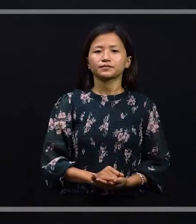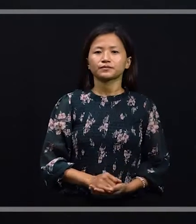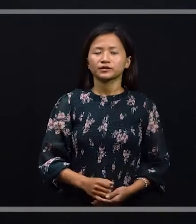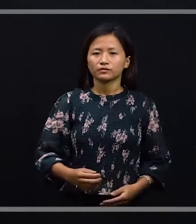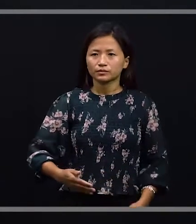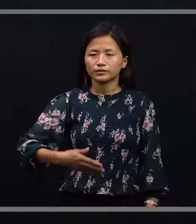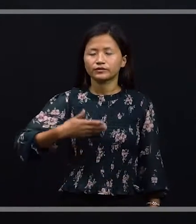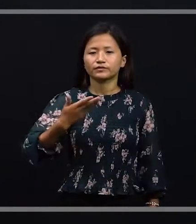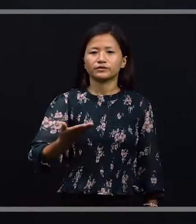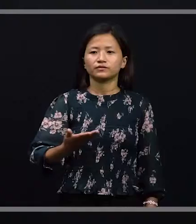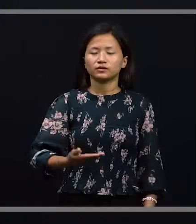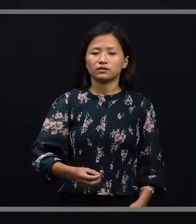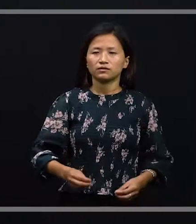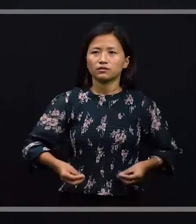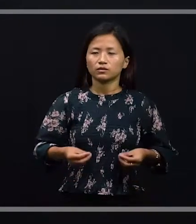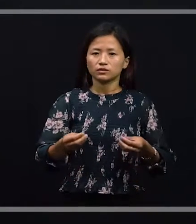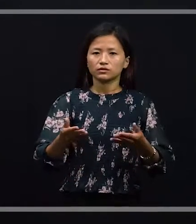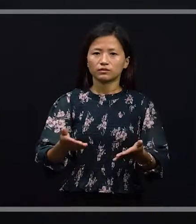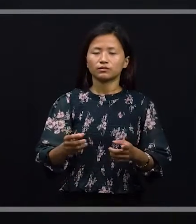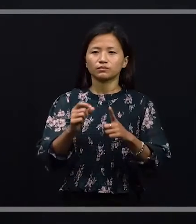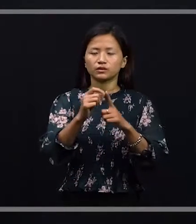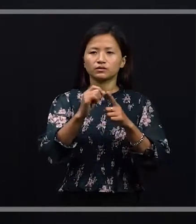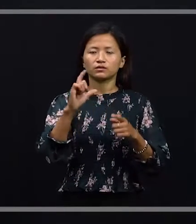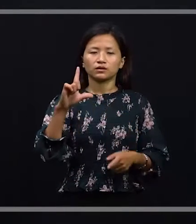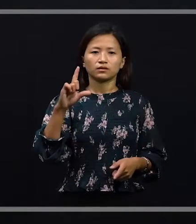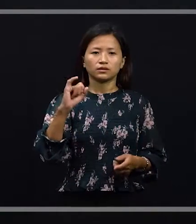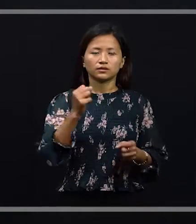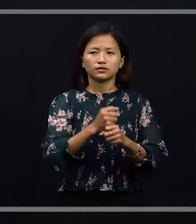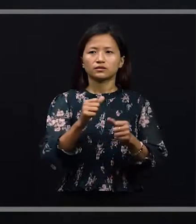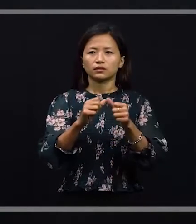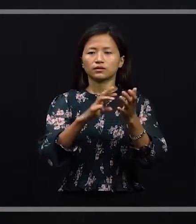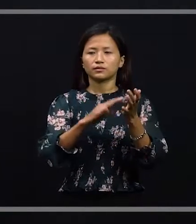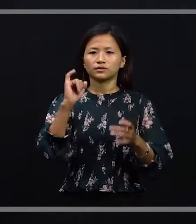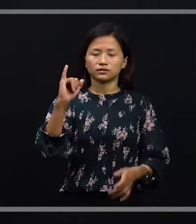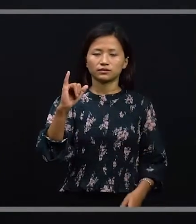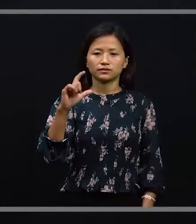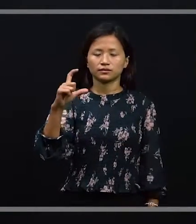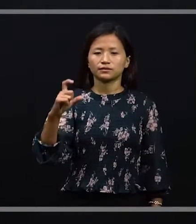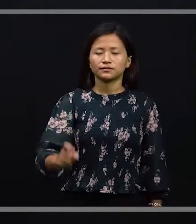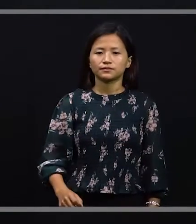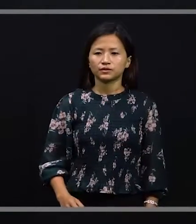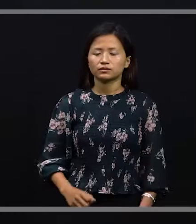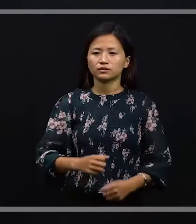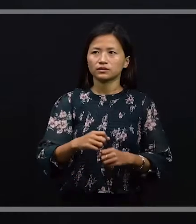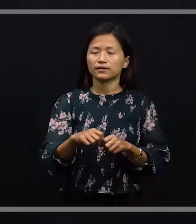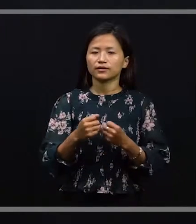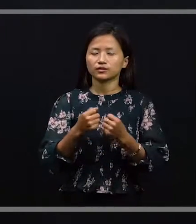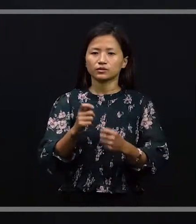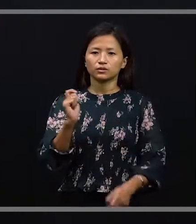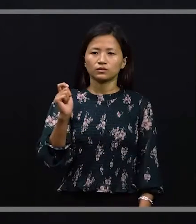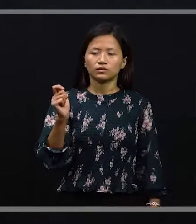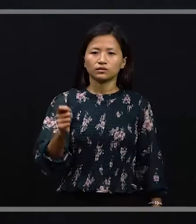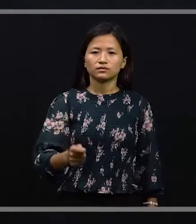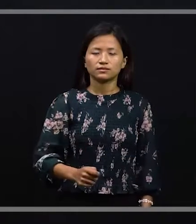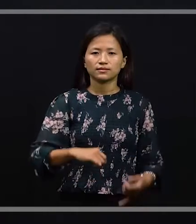their Islamic religion, the men can marry more than 2 times. They can marry up to 4 wives, okay.